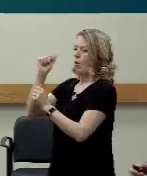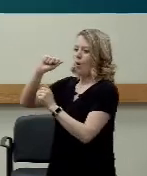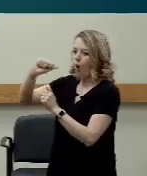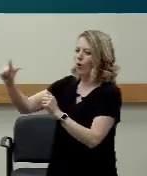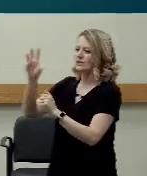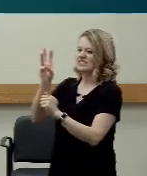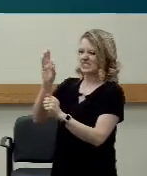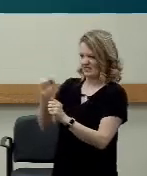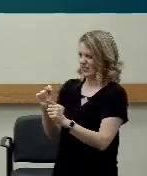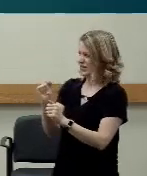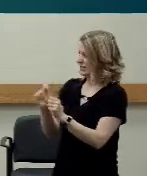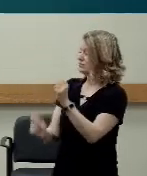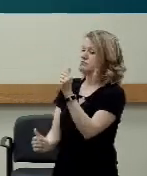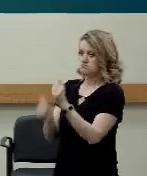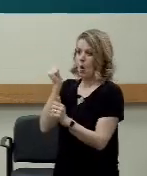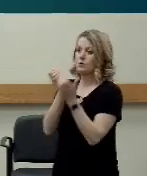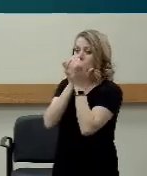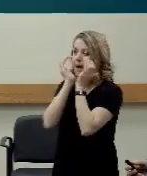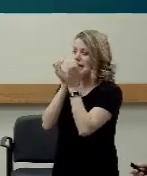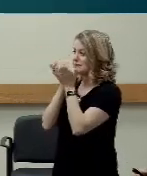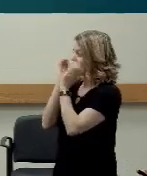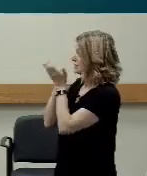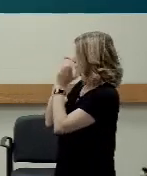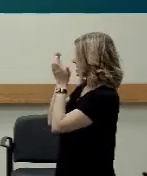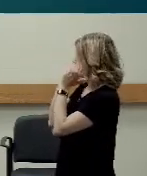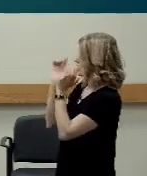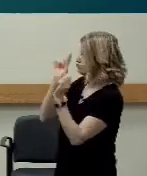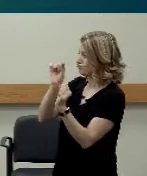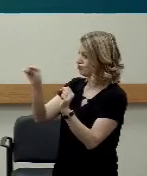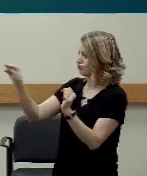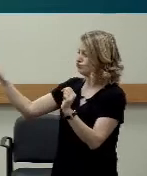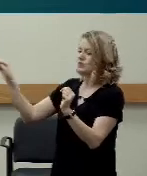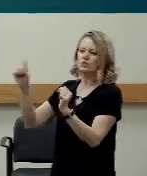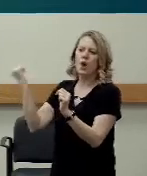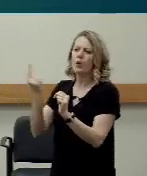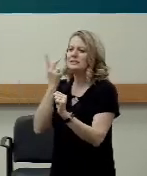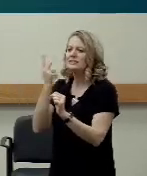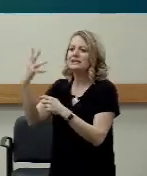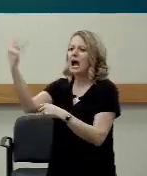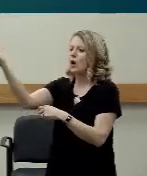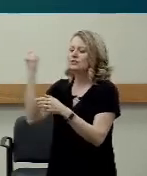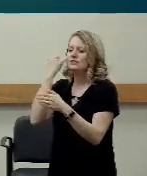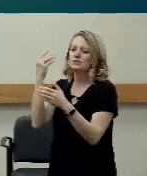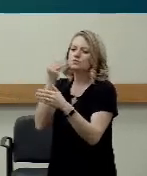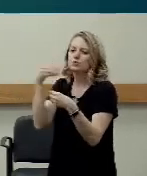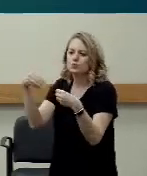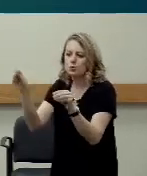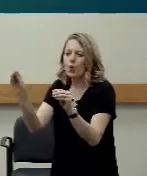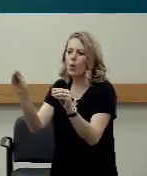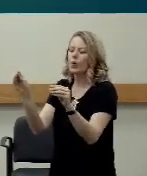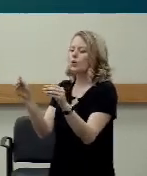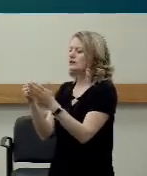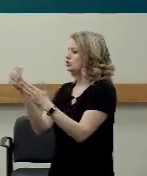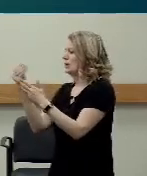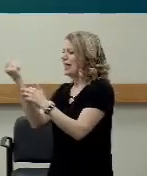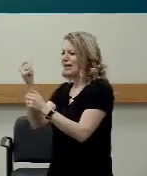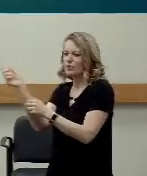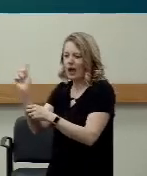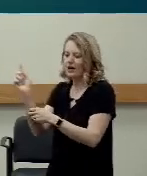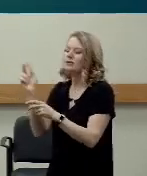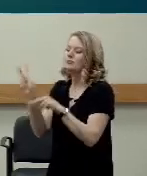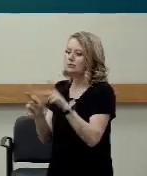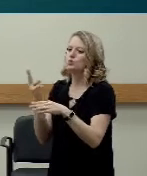wearing protective masks, and you see that wherever you go, in the grocery store and so on. Well, there's a lot of